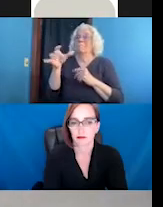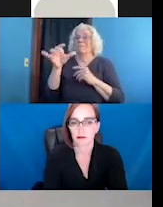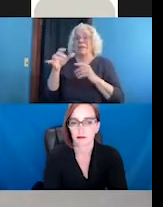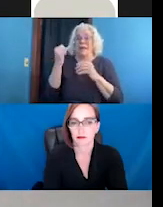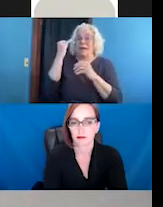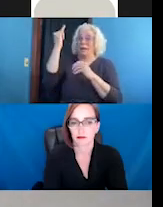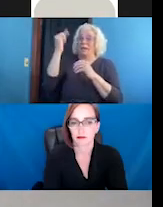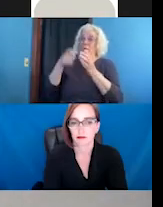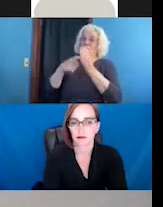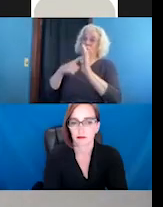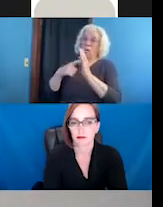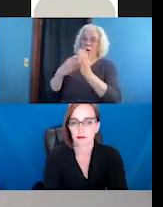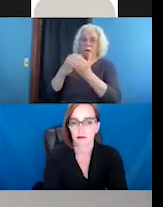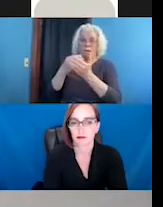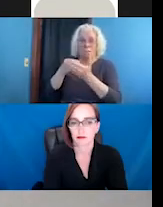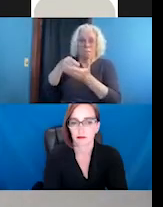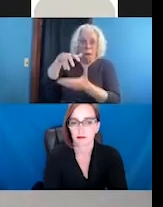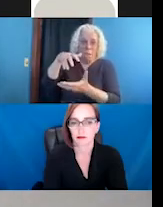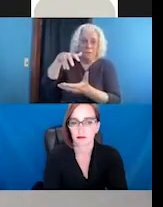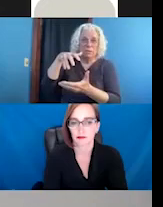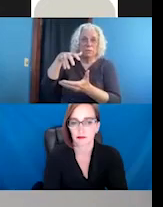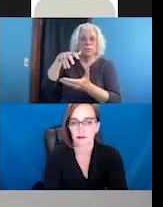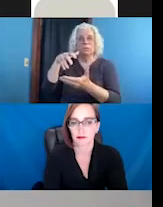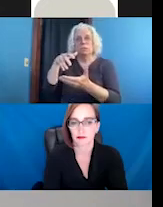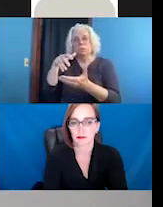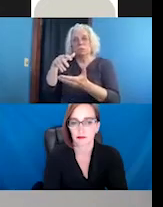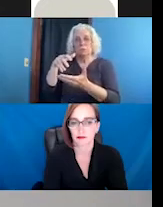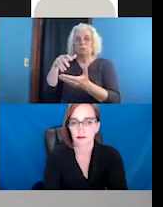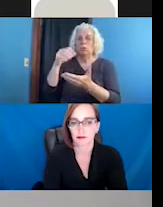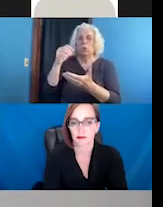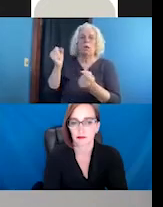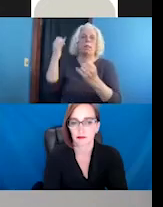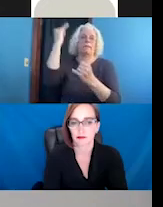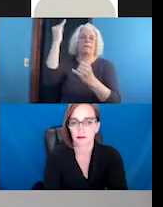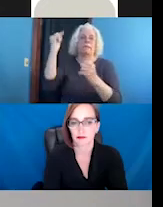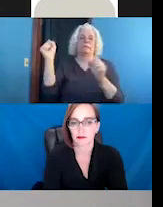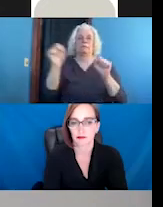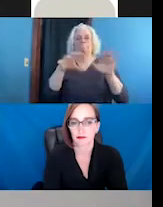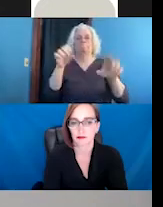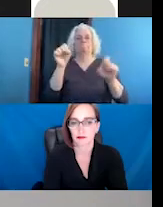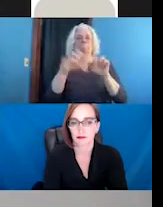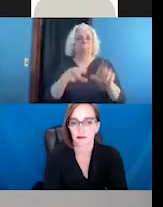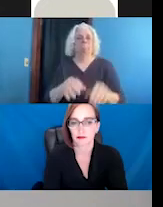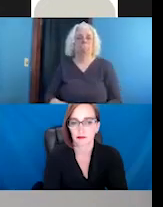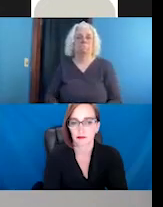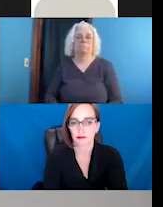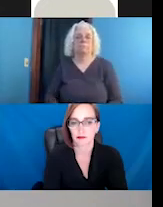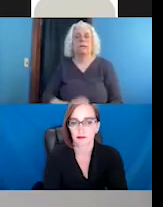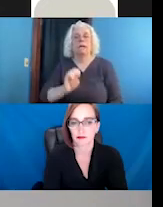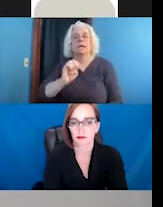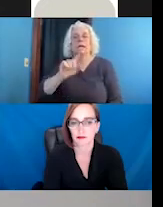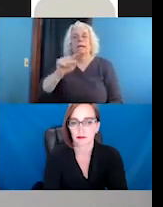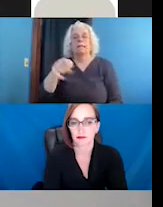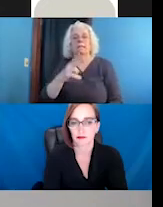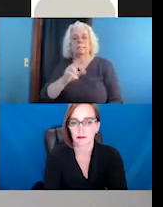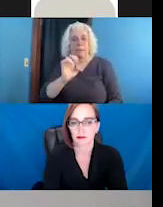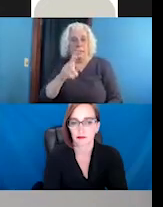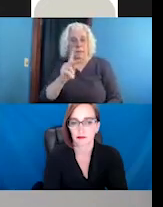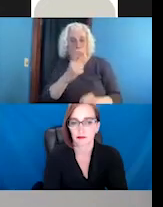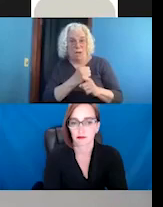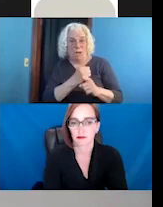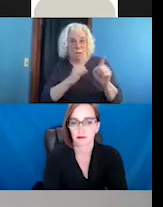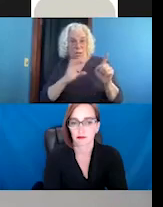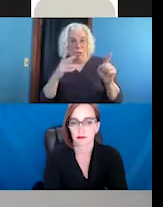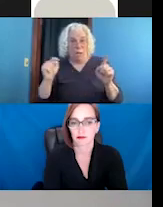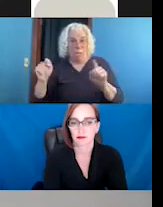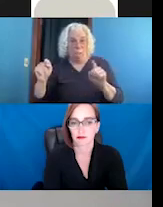thing. But we just want to get a list of ideas out there for discussion. So Elizabeth or Nick, is that in the chat?